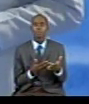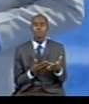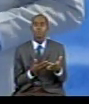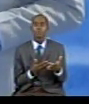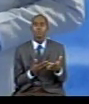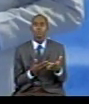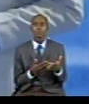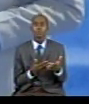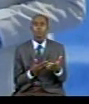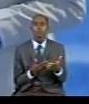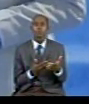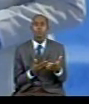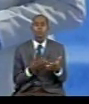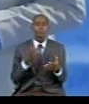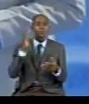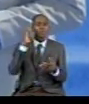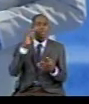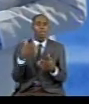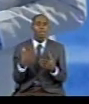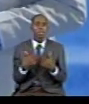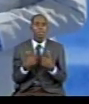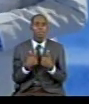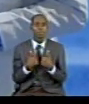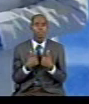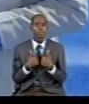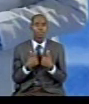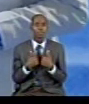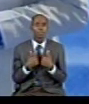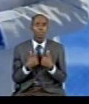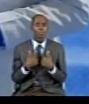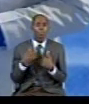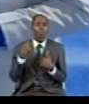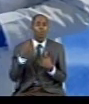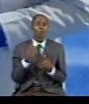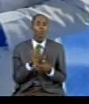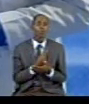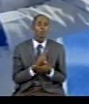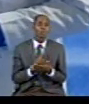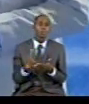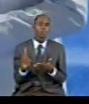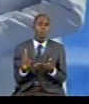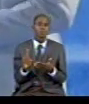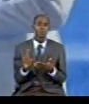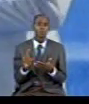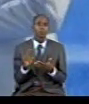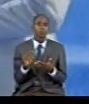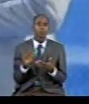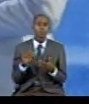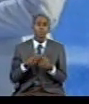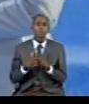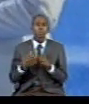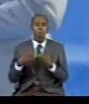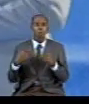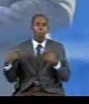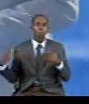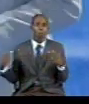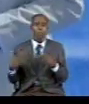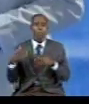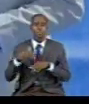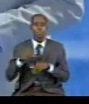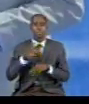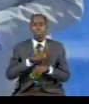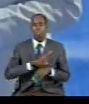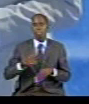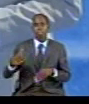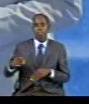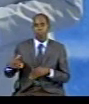He actually had a 1 week history of pains around his right ribs, what we